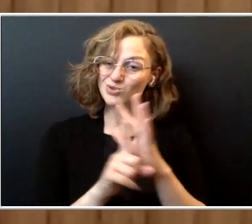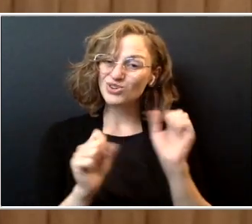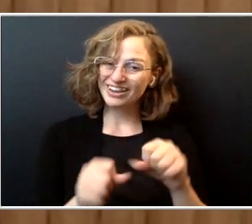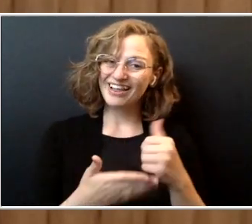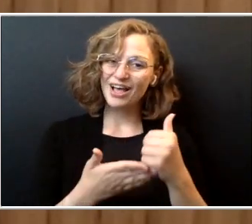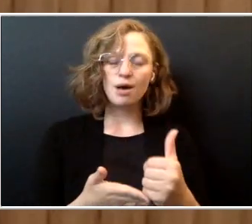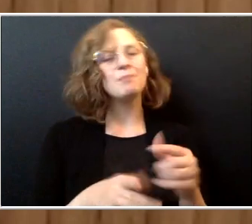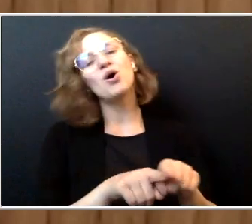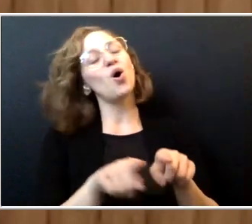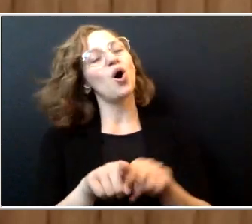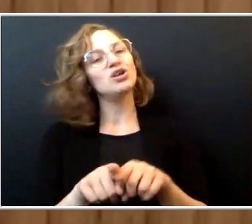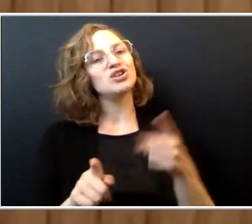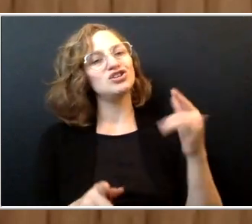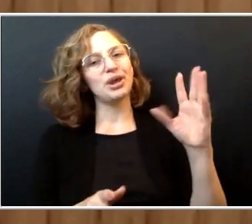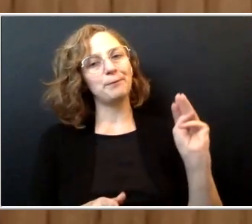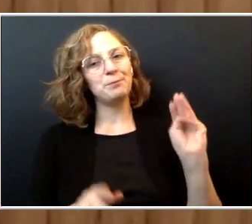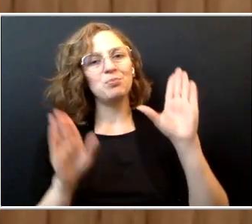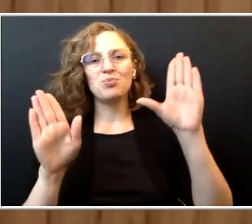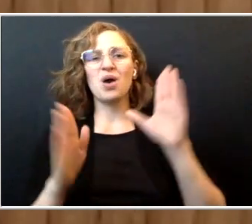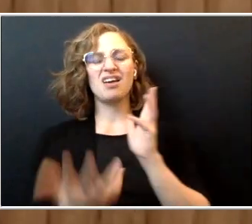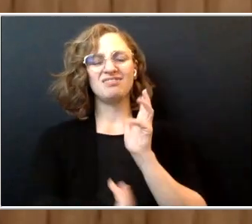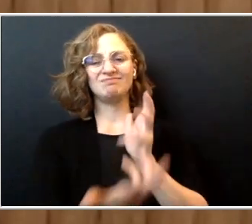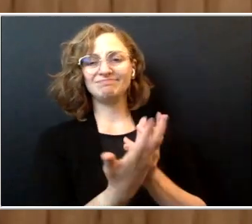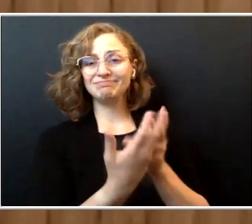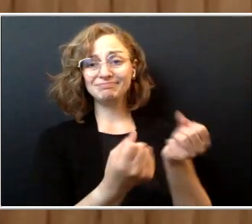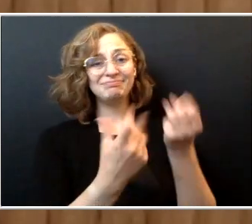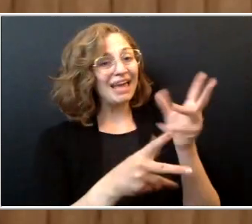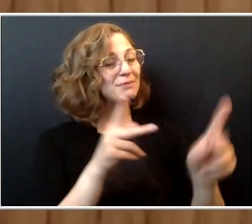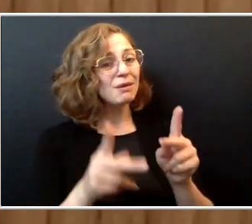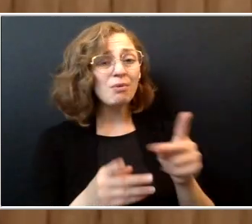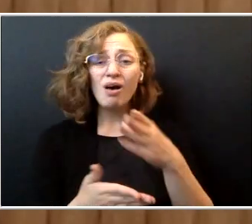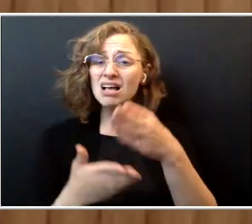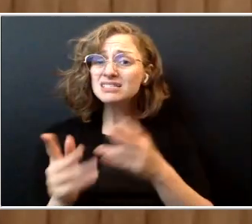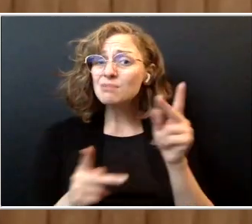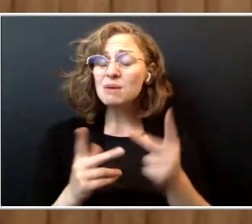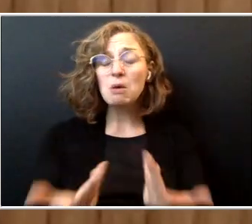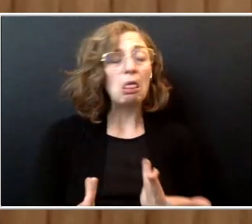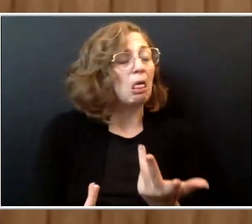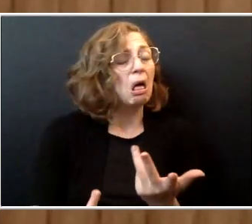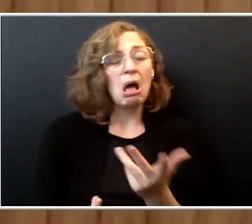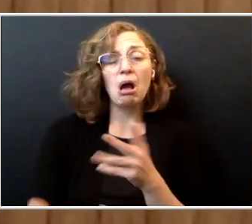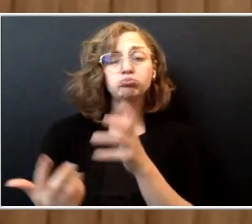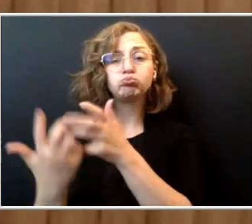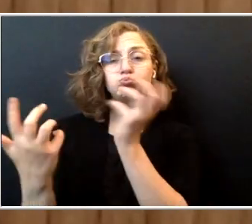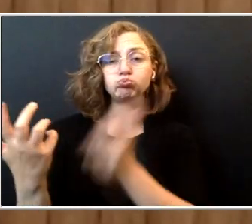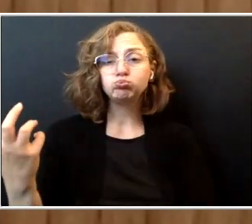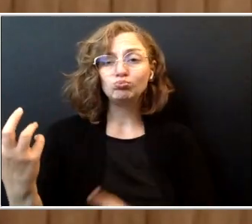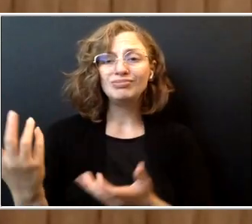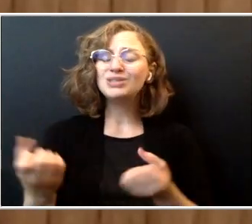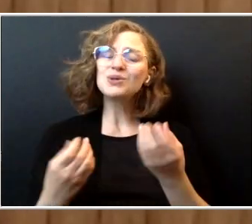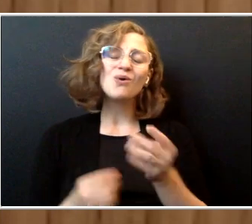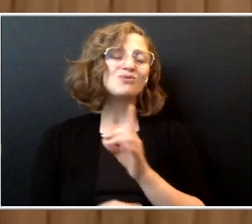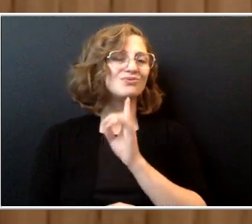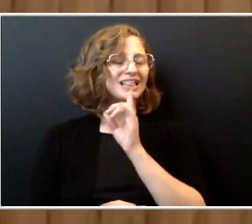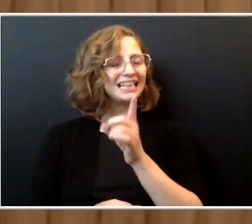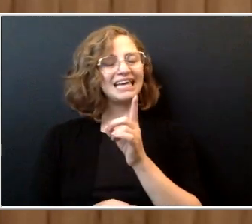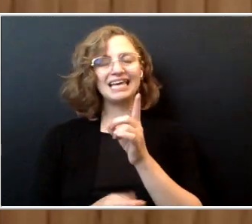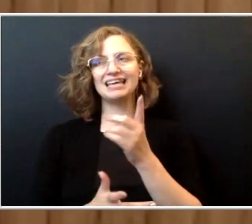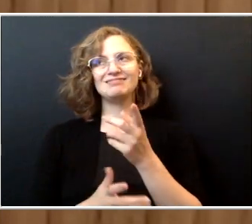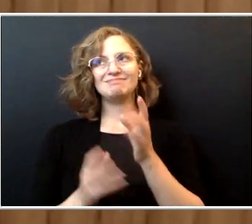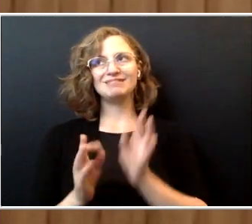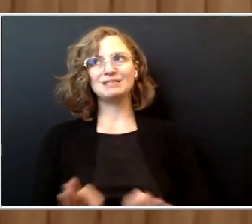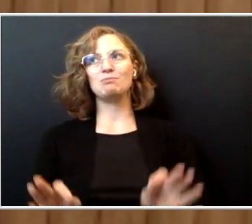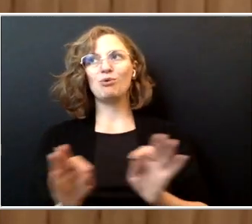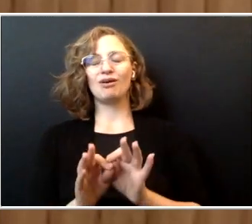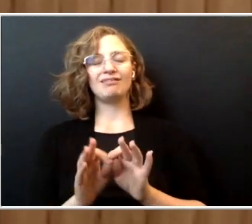to be a great fit for a lot of people and not for others. So just where you can find that movement and connection with activity, and being open-minded about